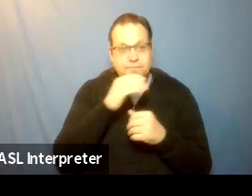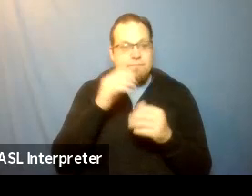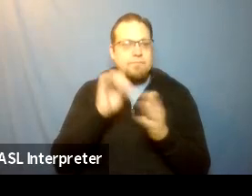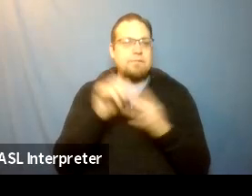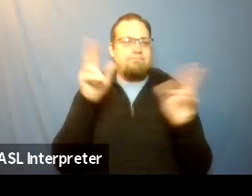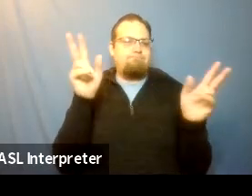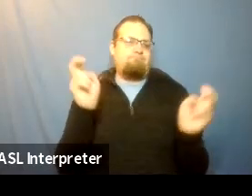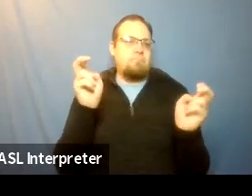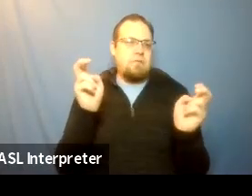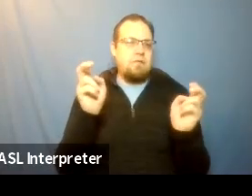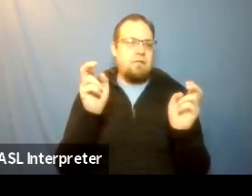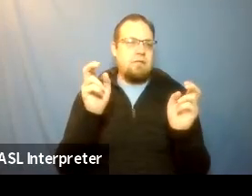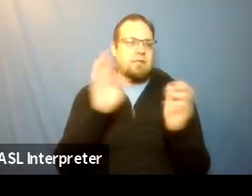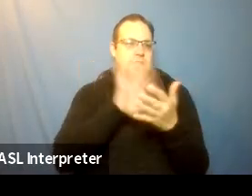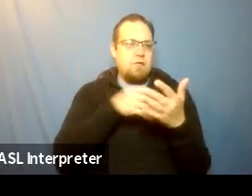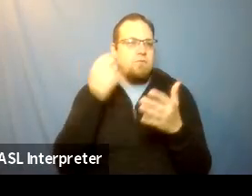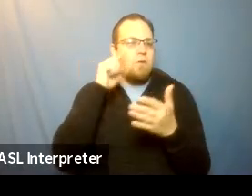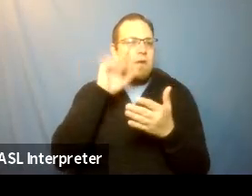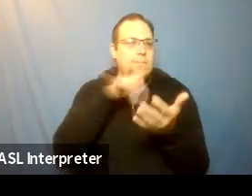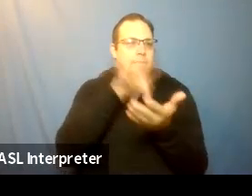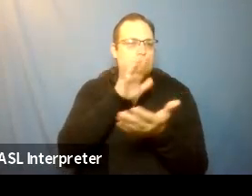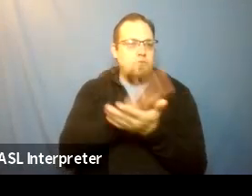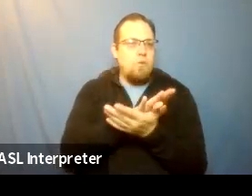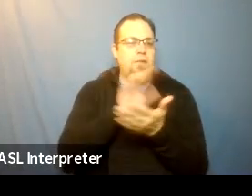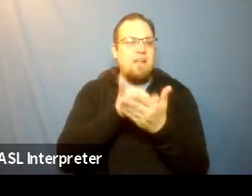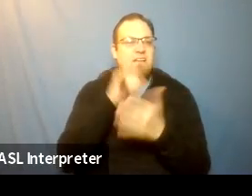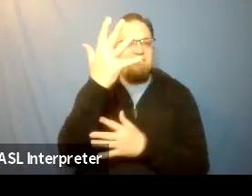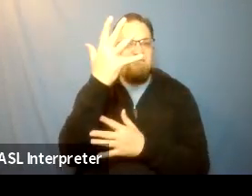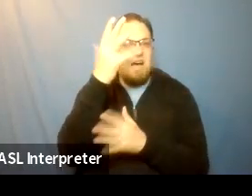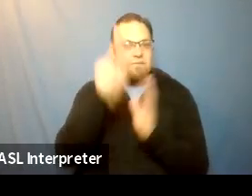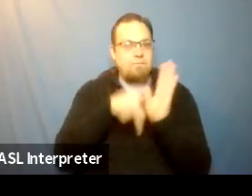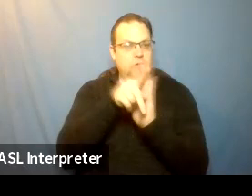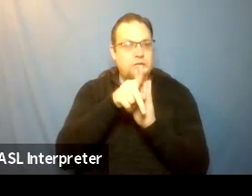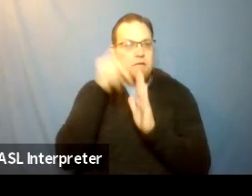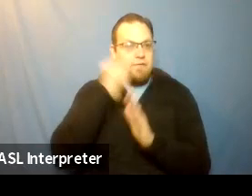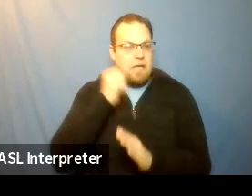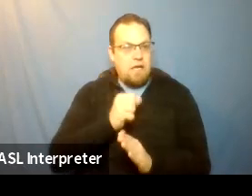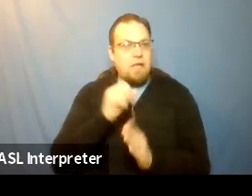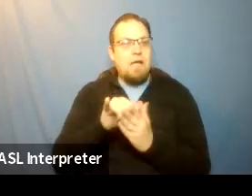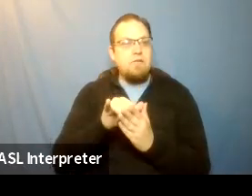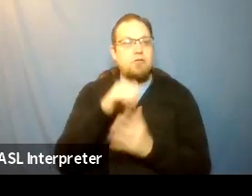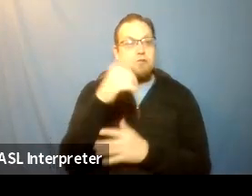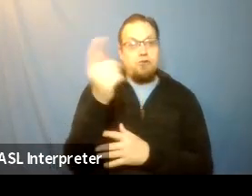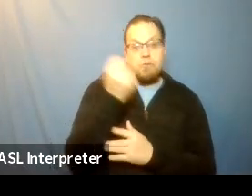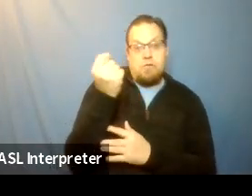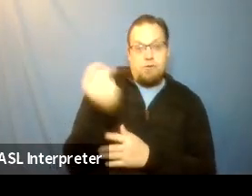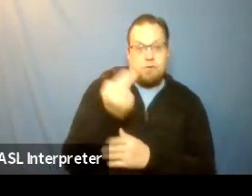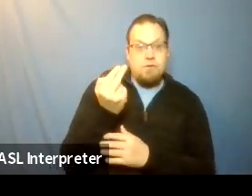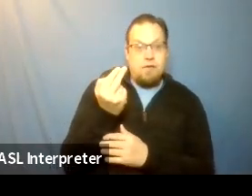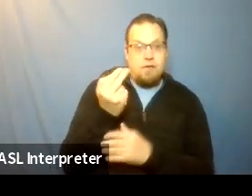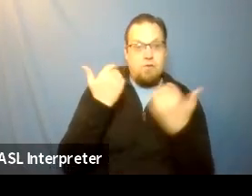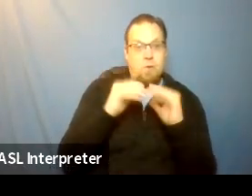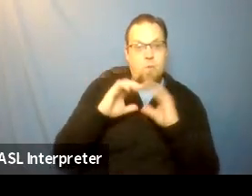a middle school student. Again, it's a 5-period day. So this one is obviously a Tuesday, Thursday cohort